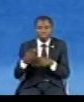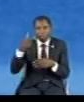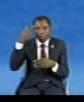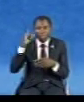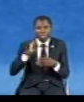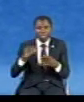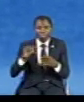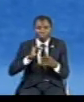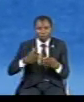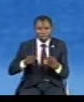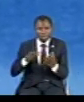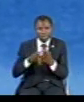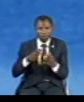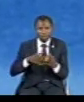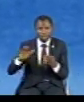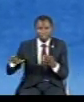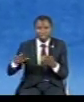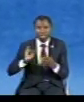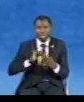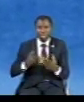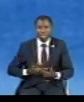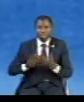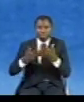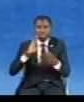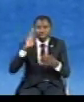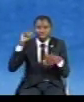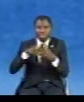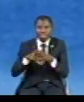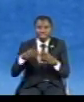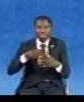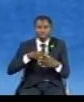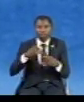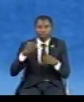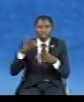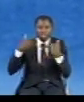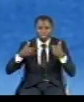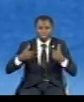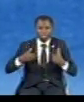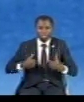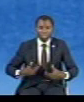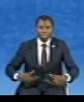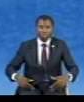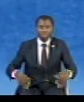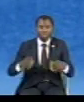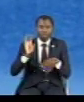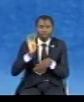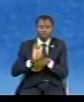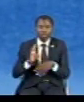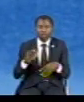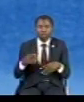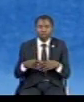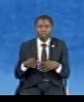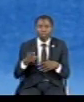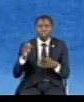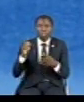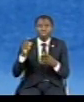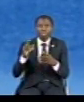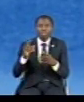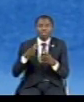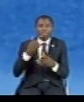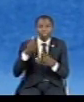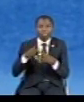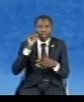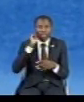But something happened that this child, from the day we took her to the church, she started coughing.